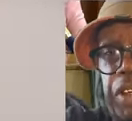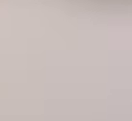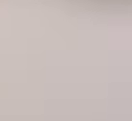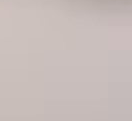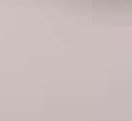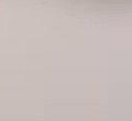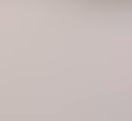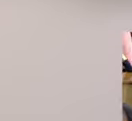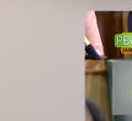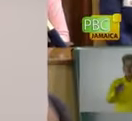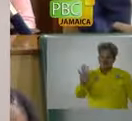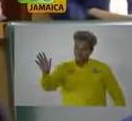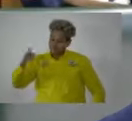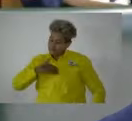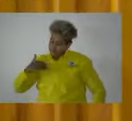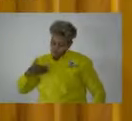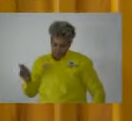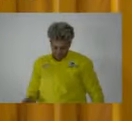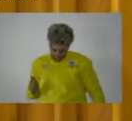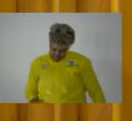them teeth there. Members.